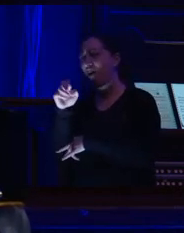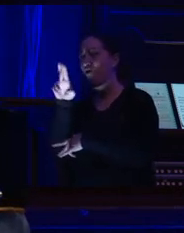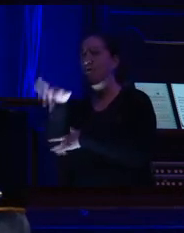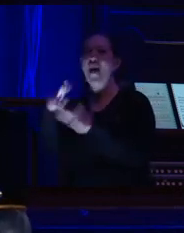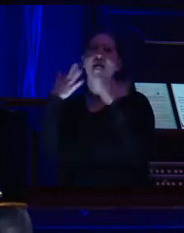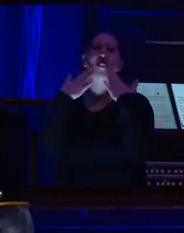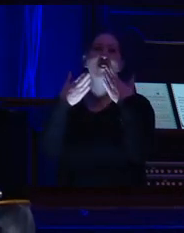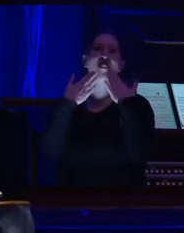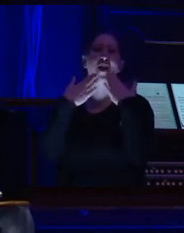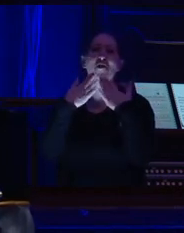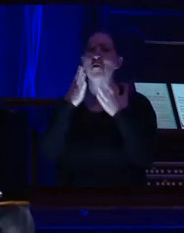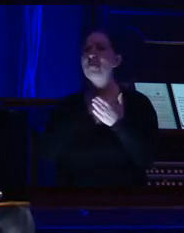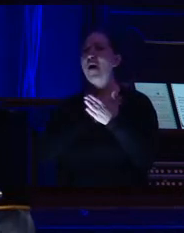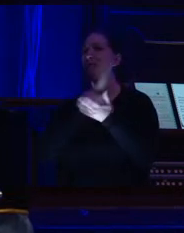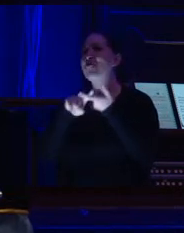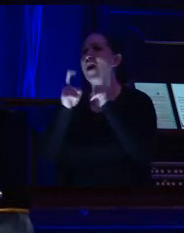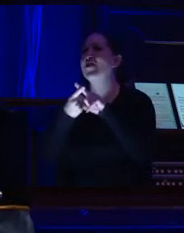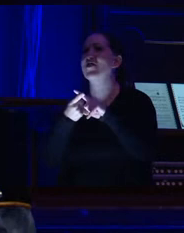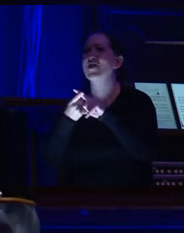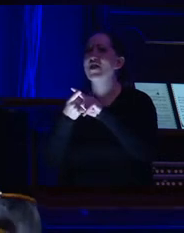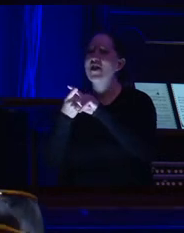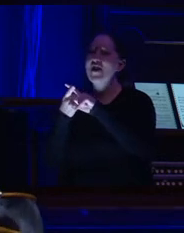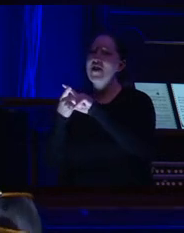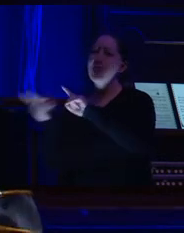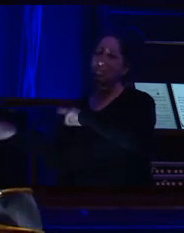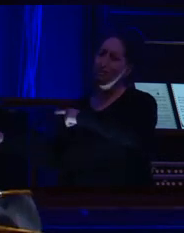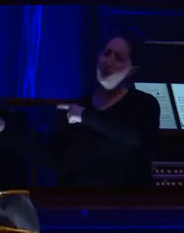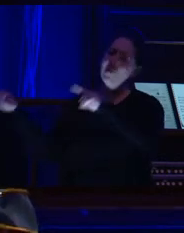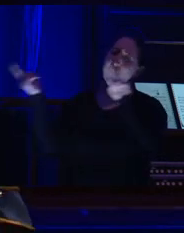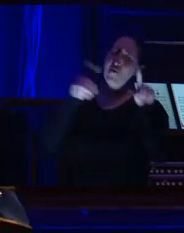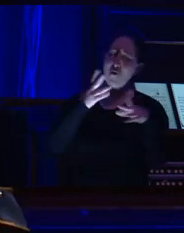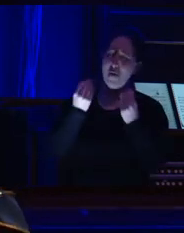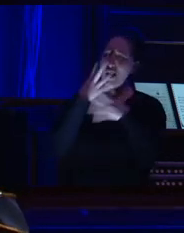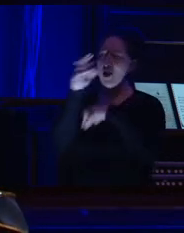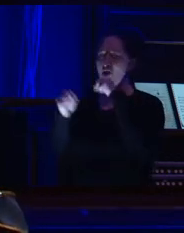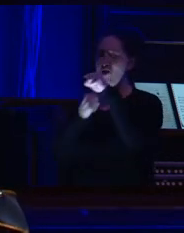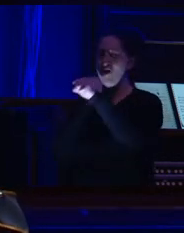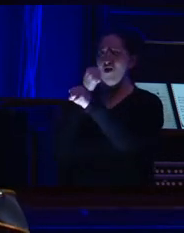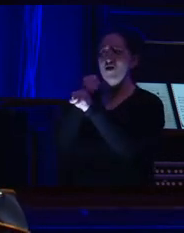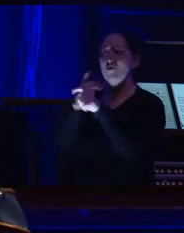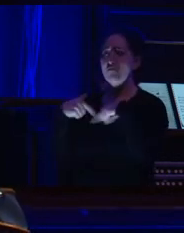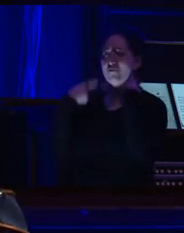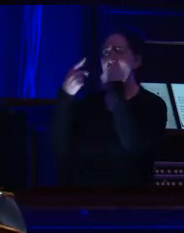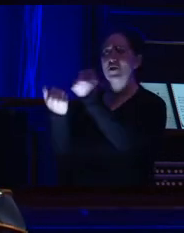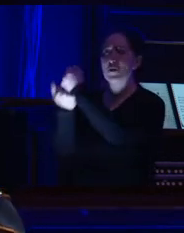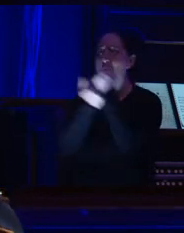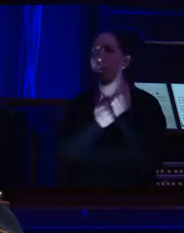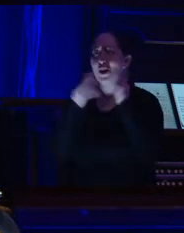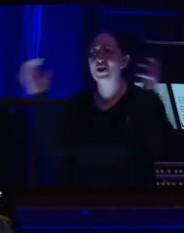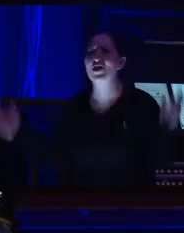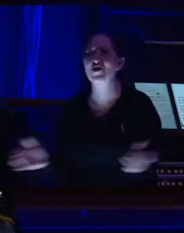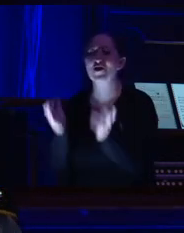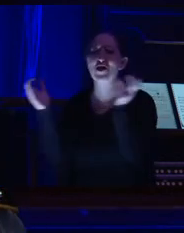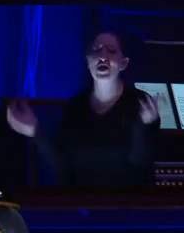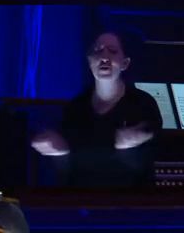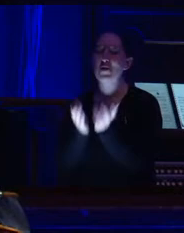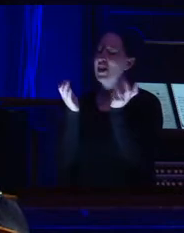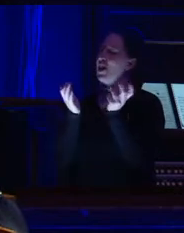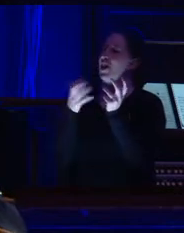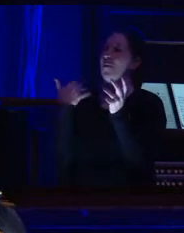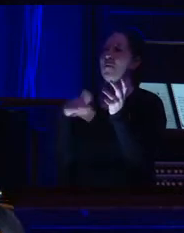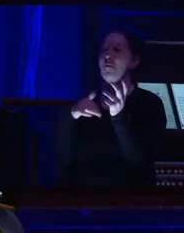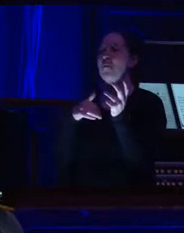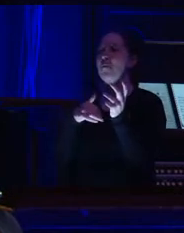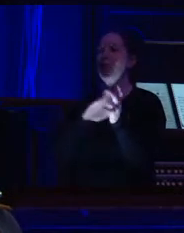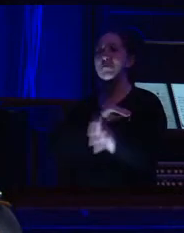Thank you, my friends, for being with me for all these years, supporting me, encouraging me. You mean more to me than you can even